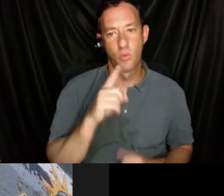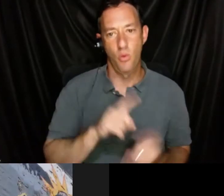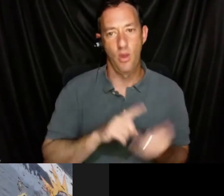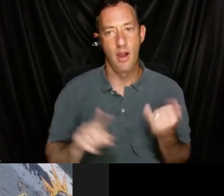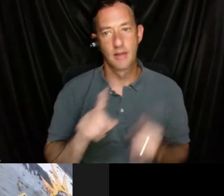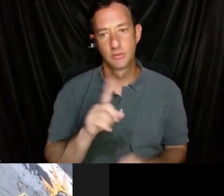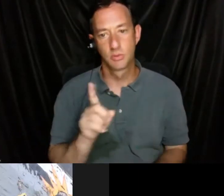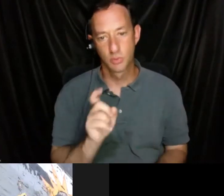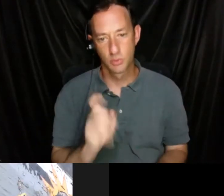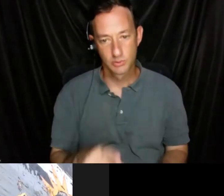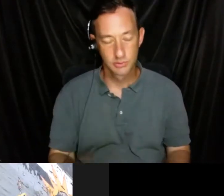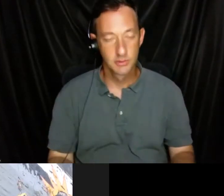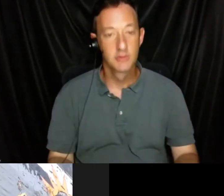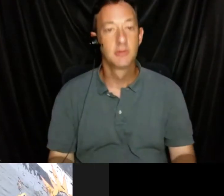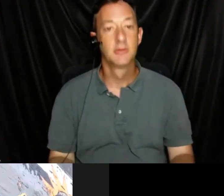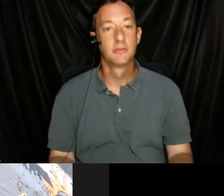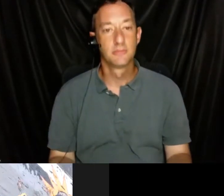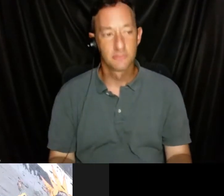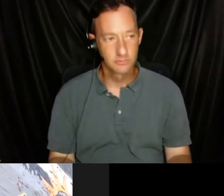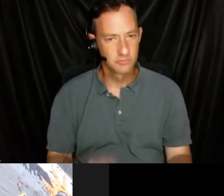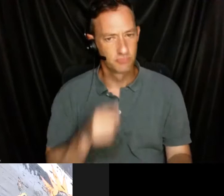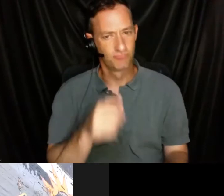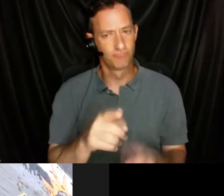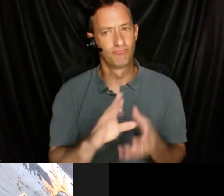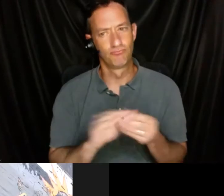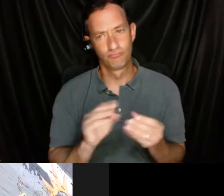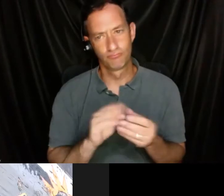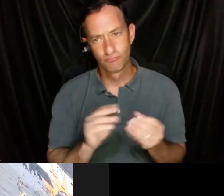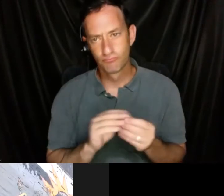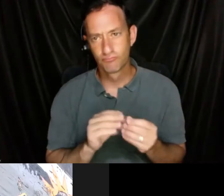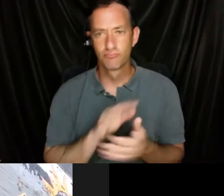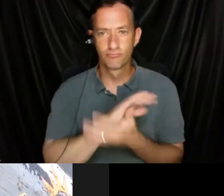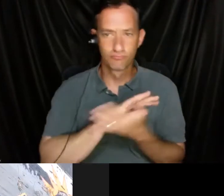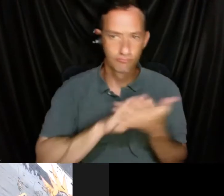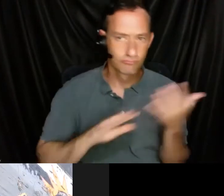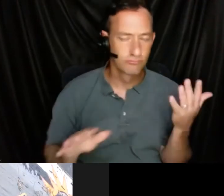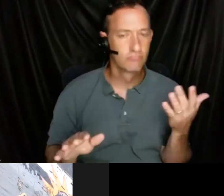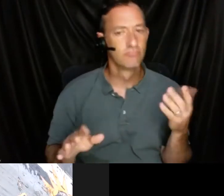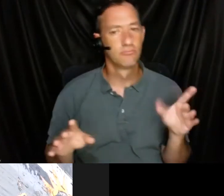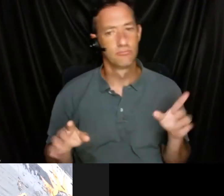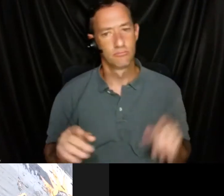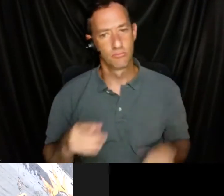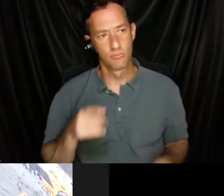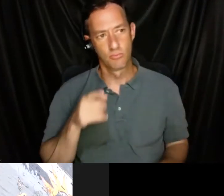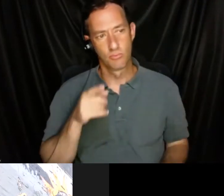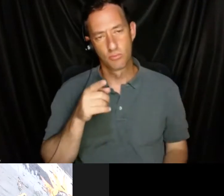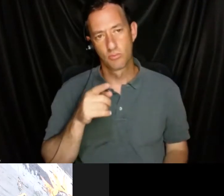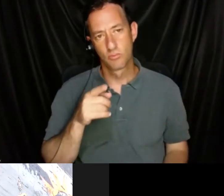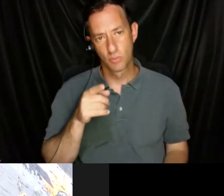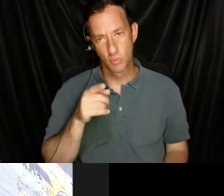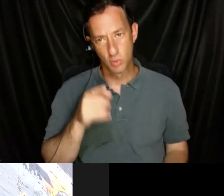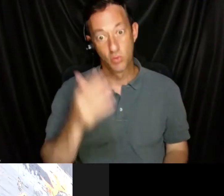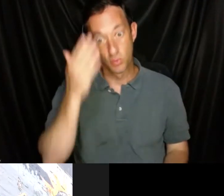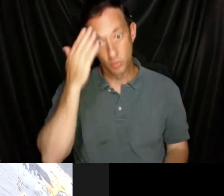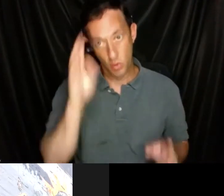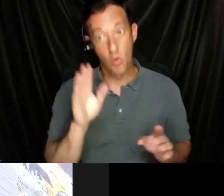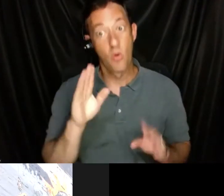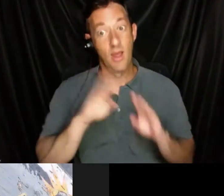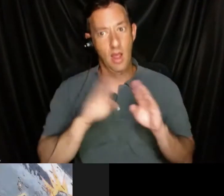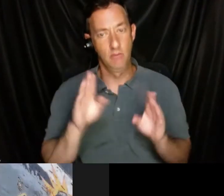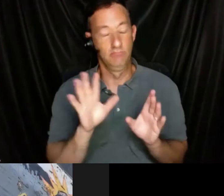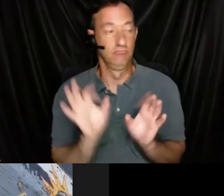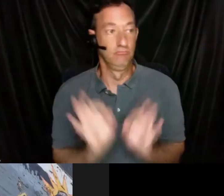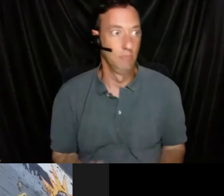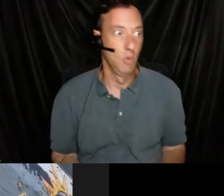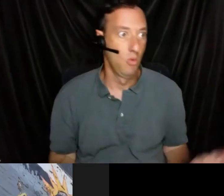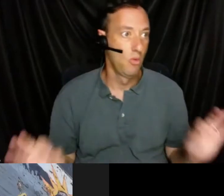question. Given everything you've shared with us and how important you know housing to be as you work to get